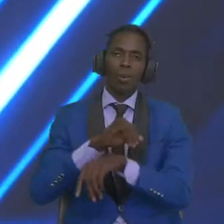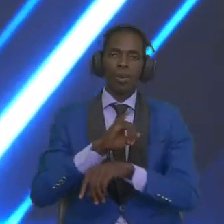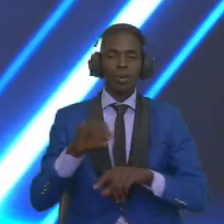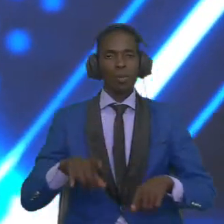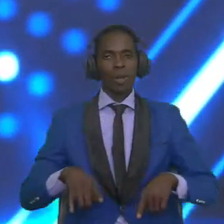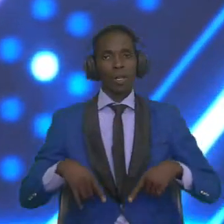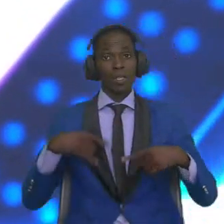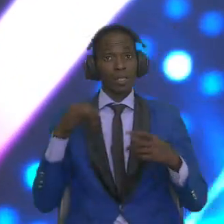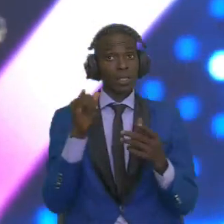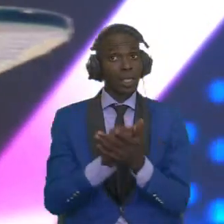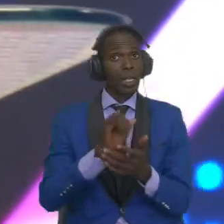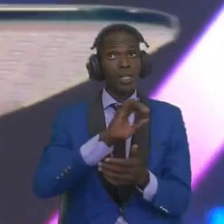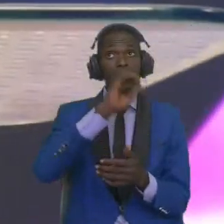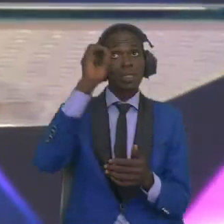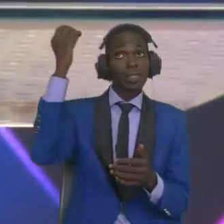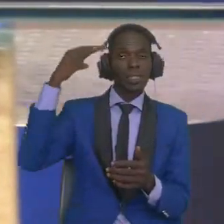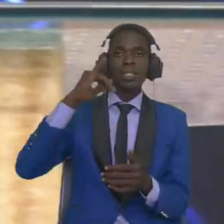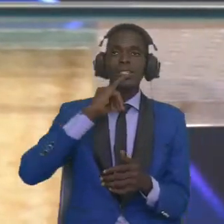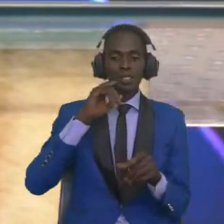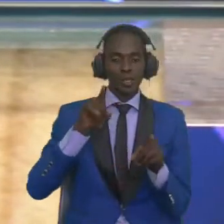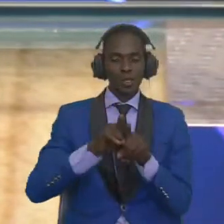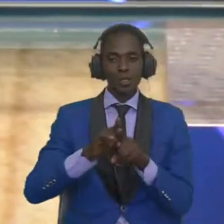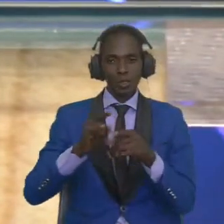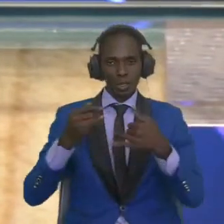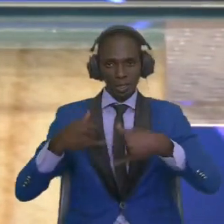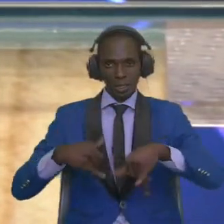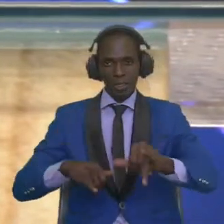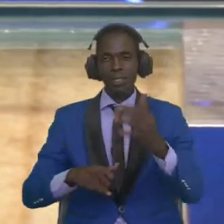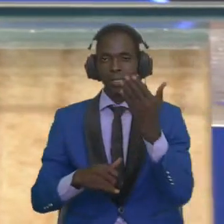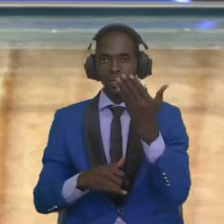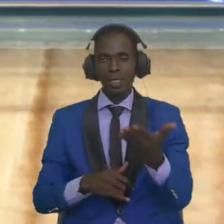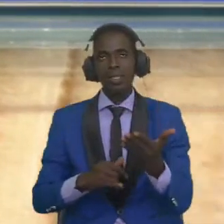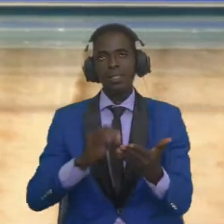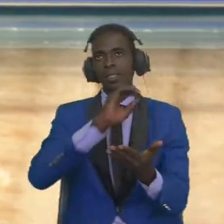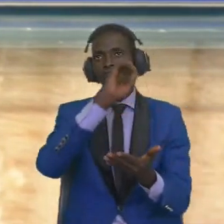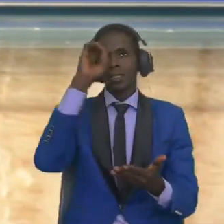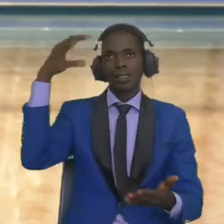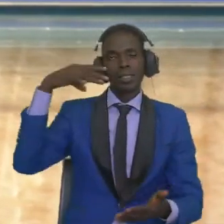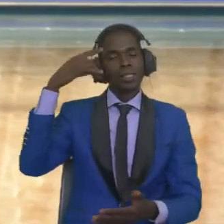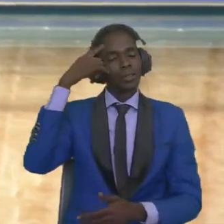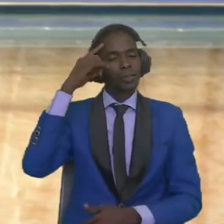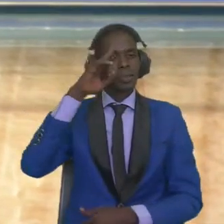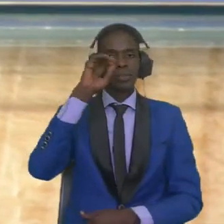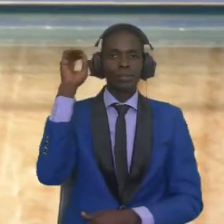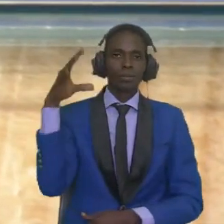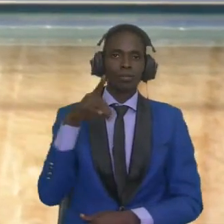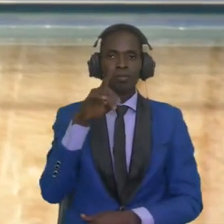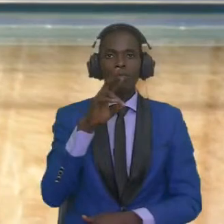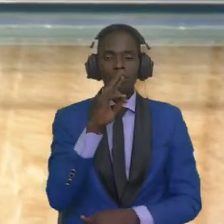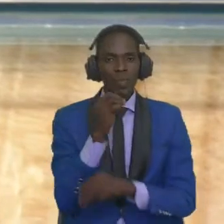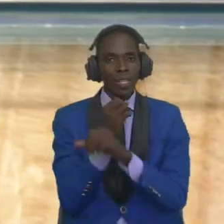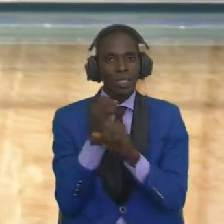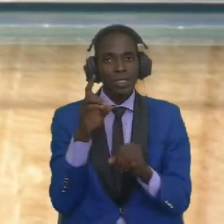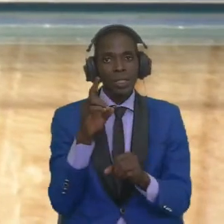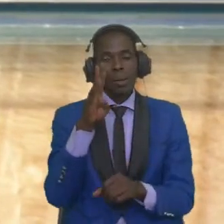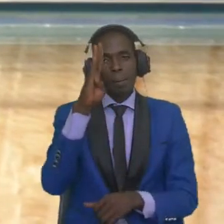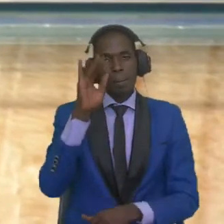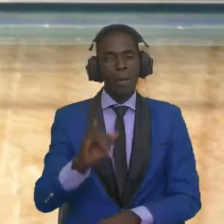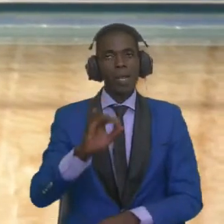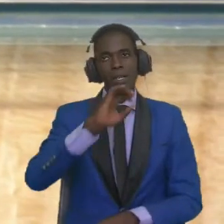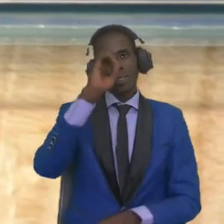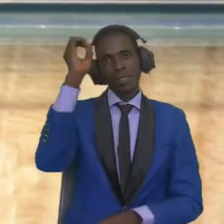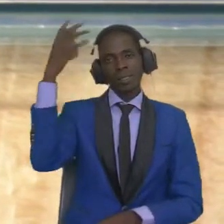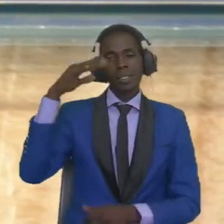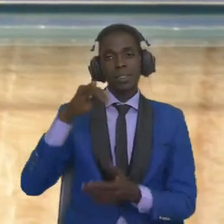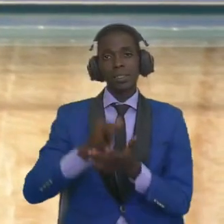life. That grace is also still available. Grace for grace. You are saved by grace, but that's not